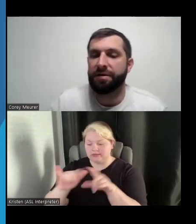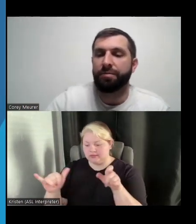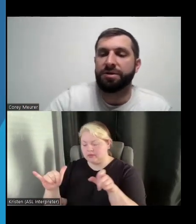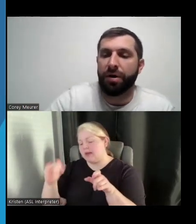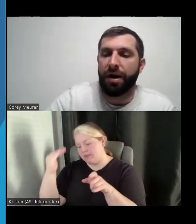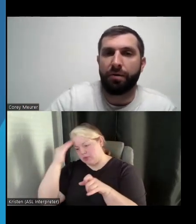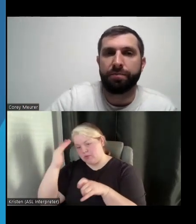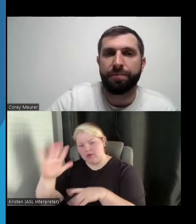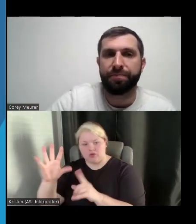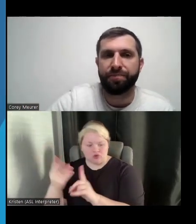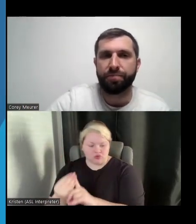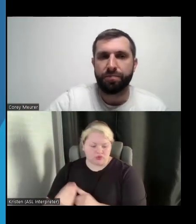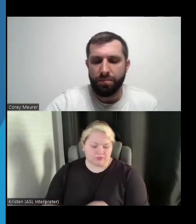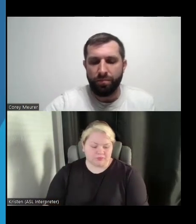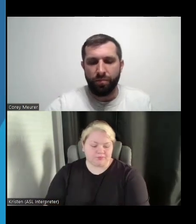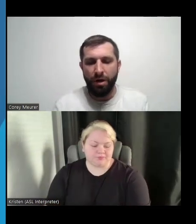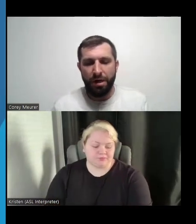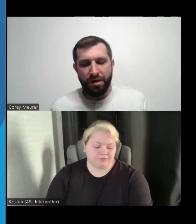things?